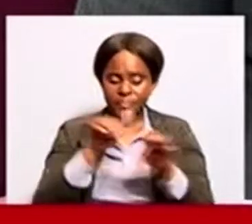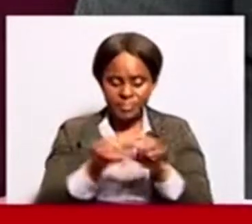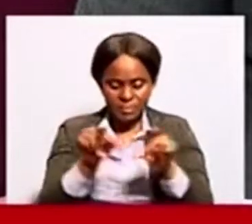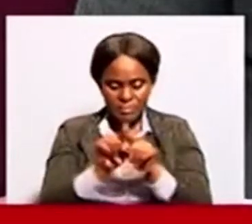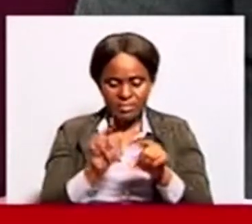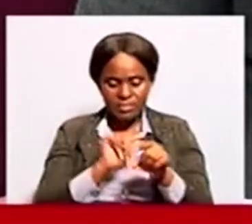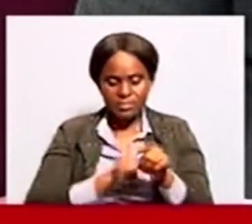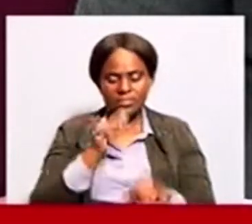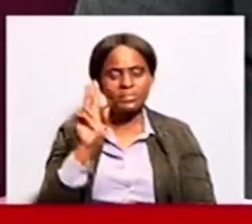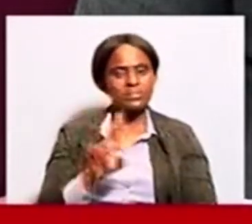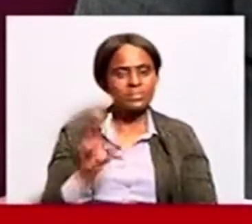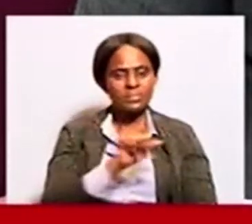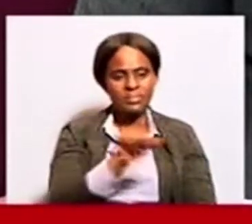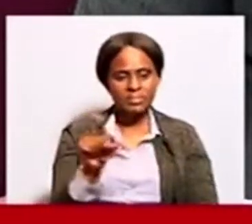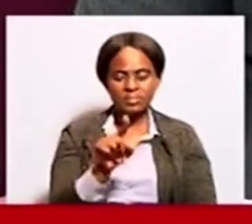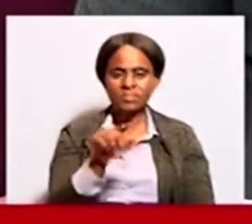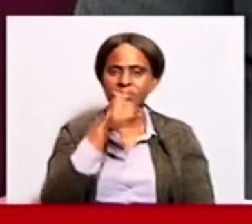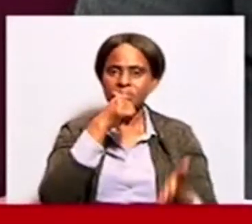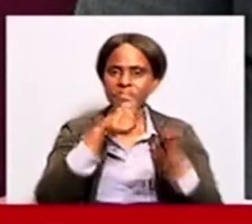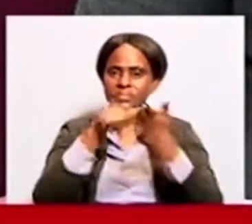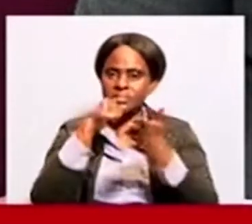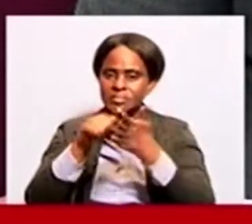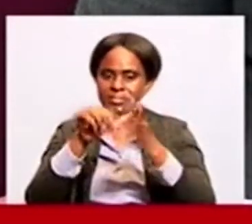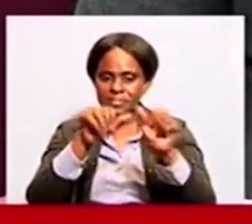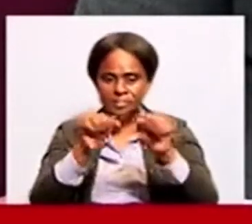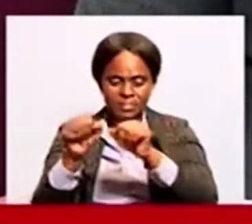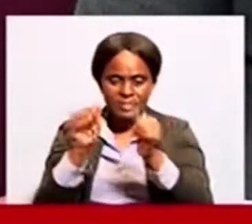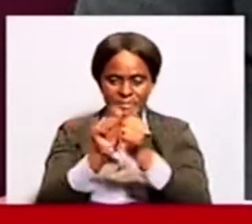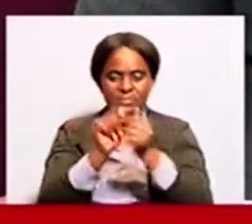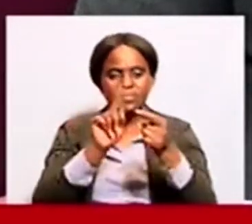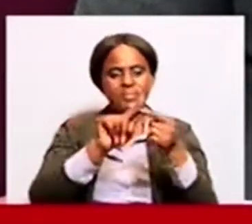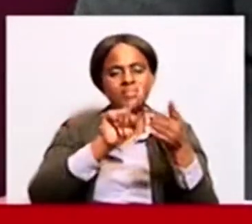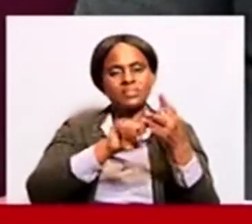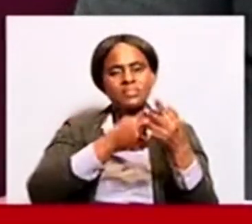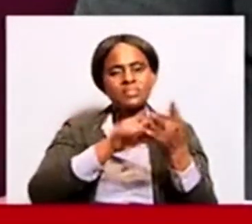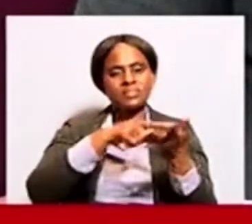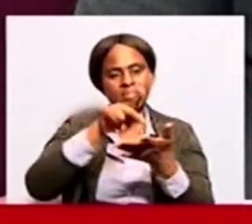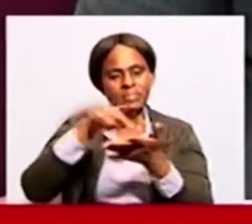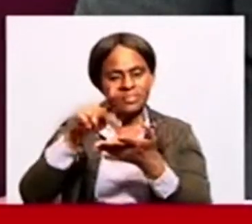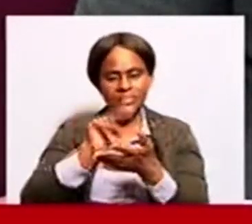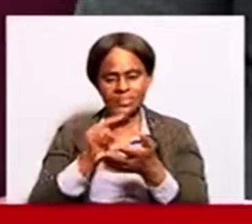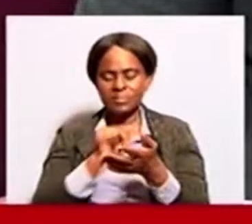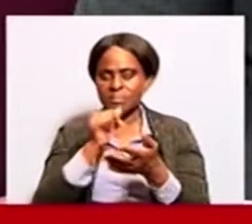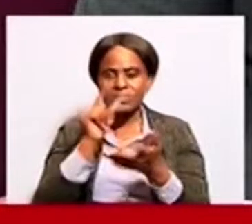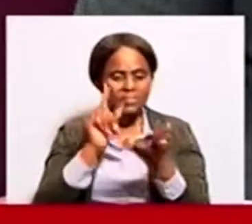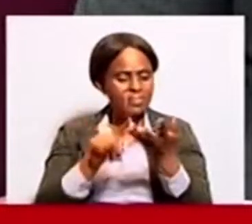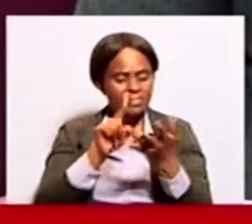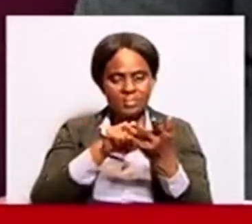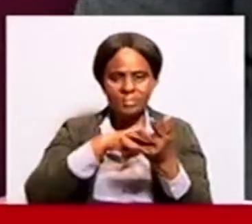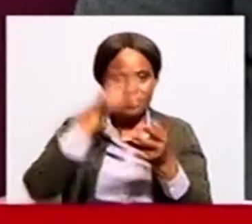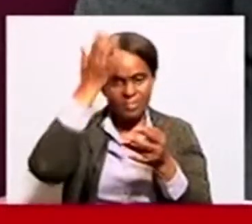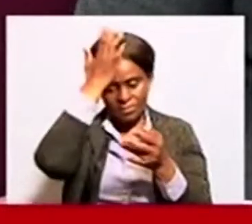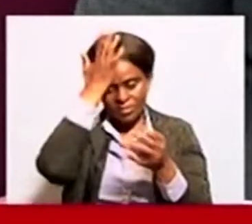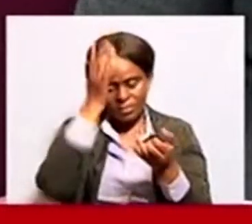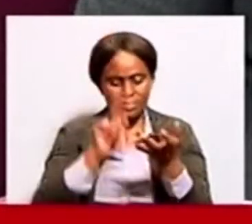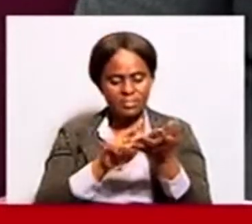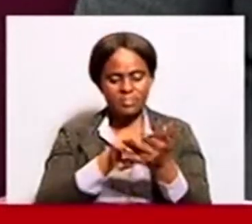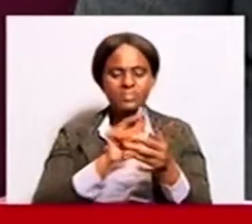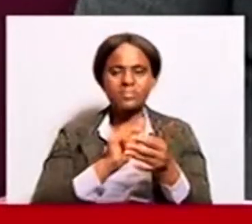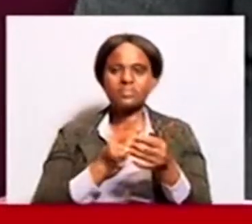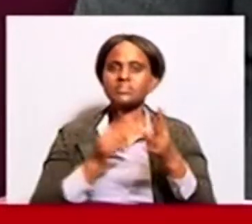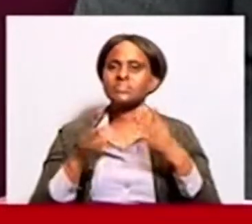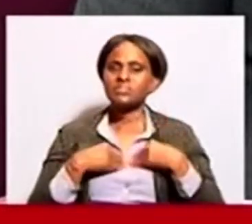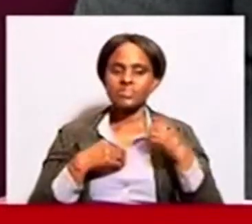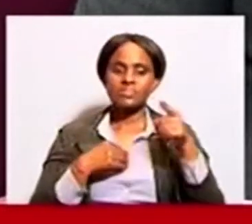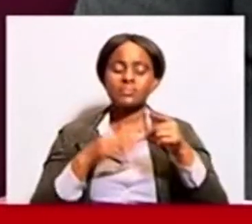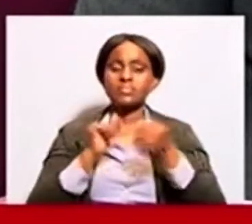were using those confirmation letters to effect the payments. We were not doing the head counts, and we acknowledge that was a